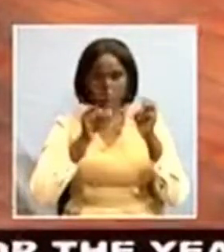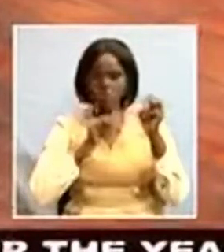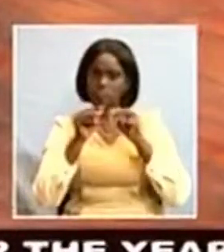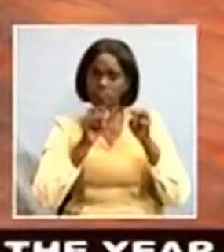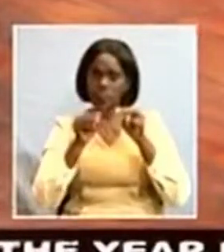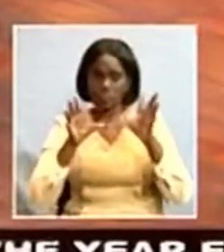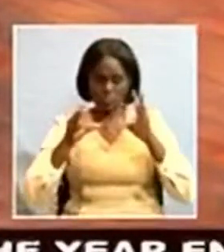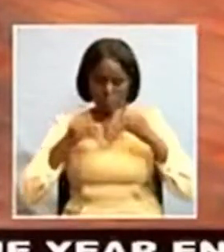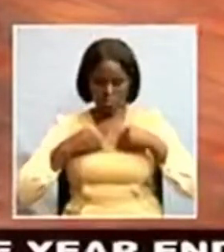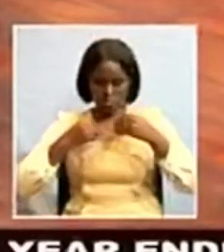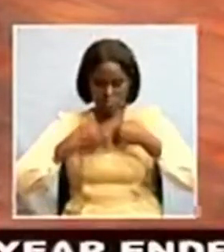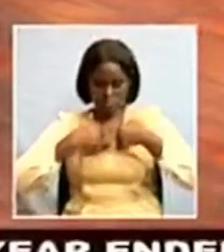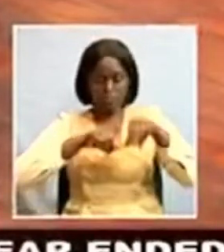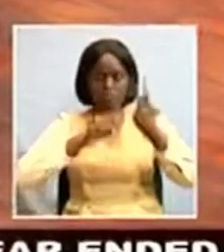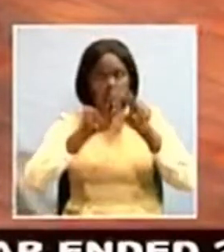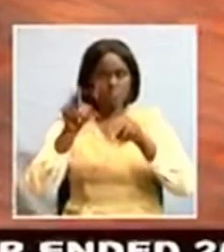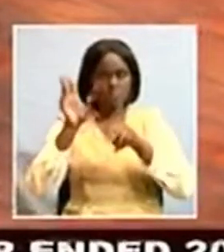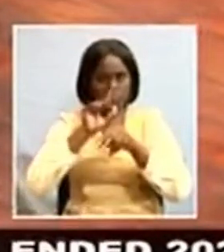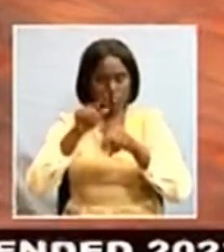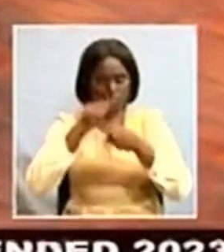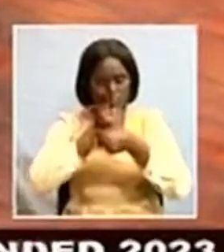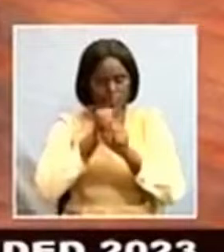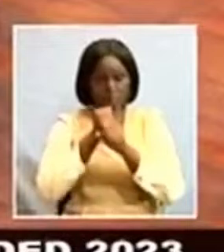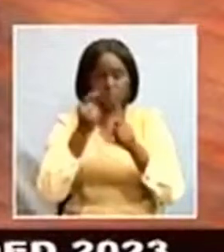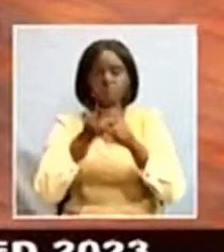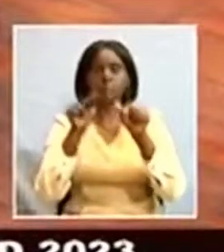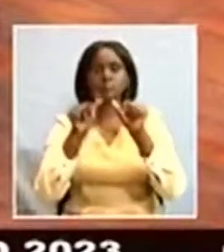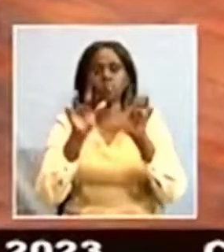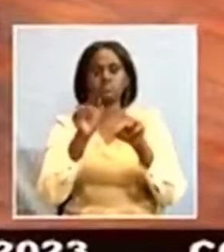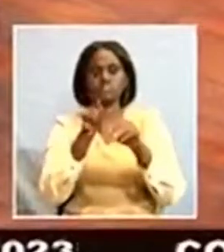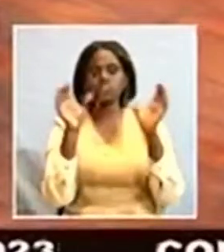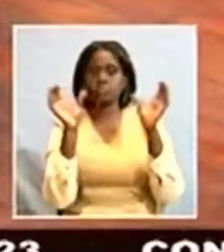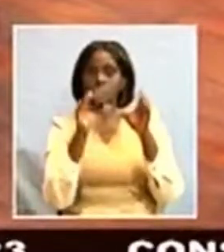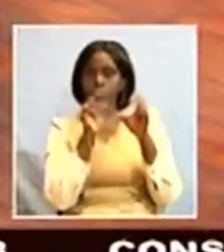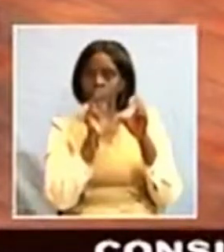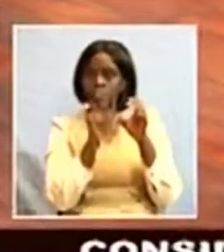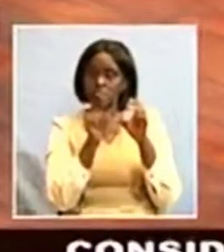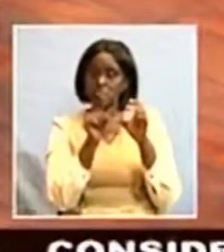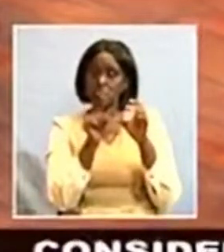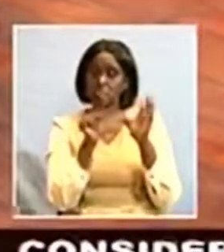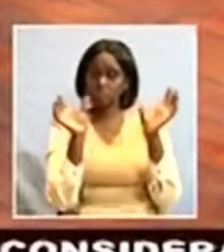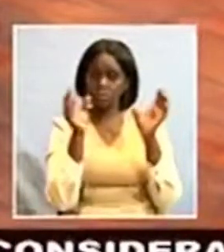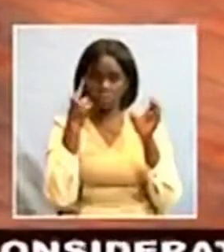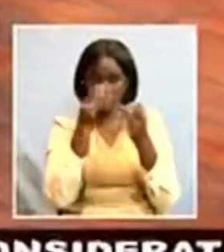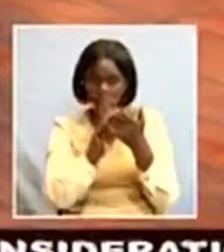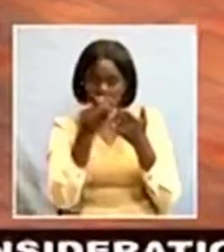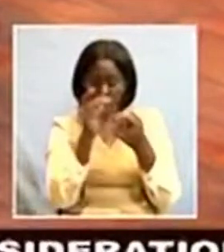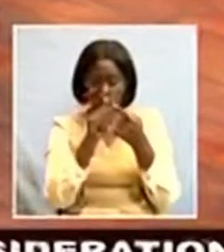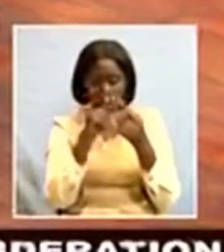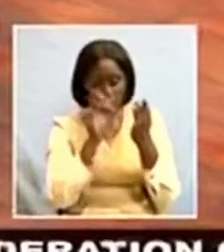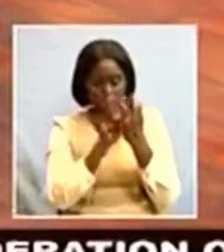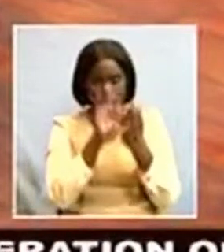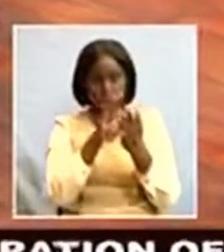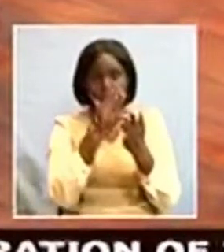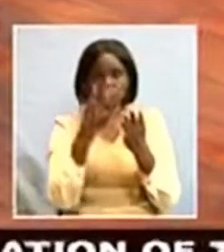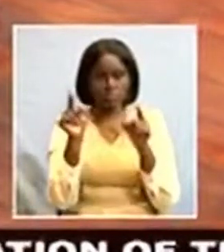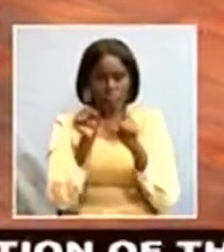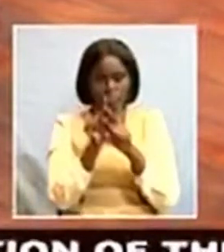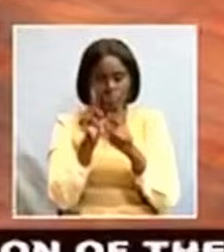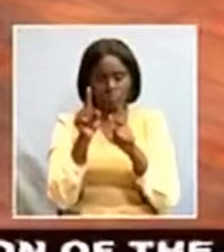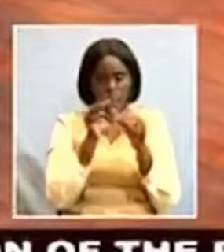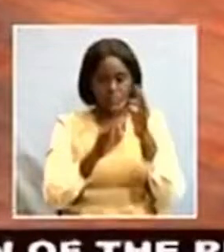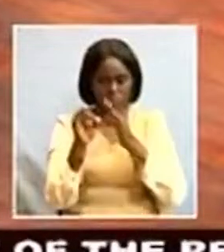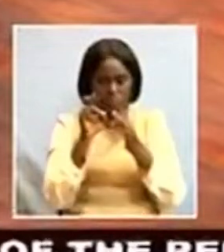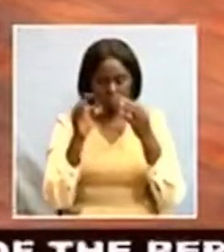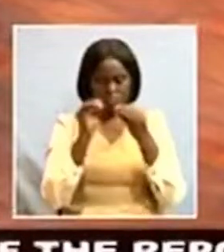management acknowledges the observation made by the auditors. The cause for failure to inscribe assets is